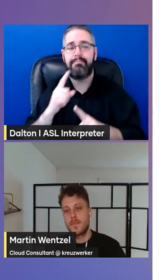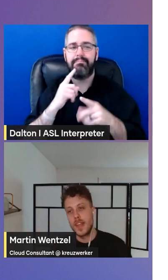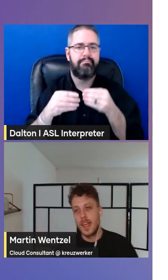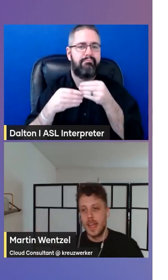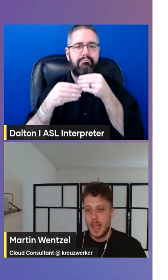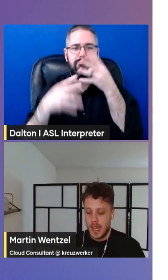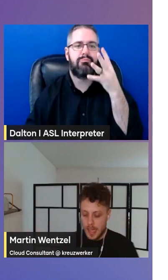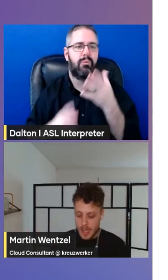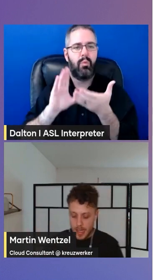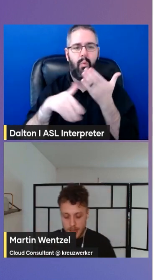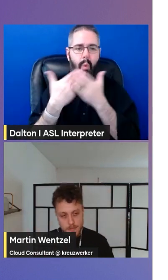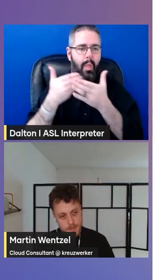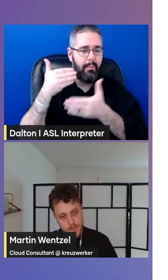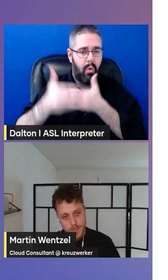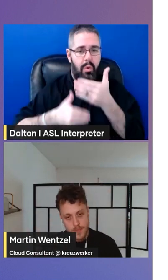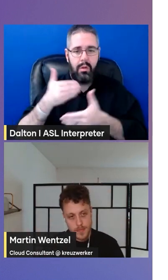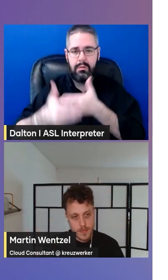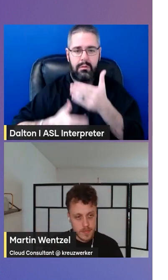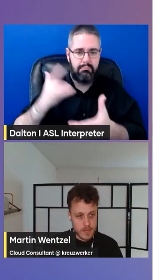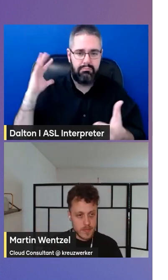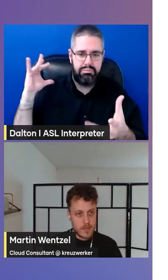process.